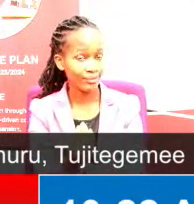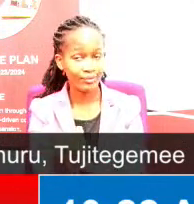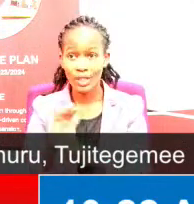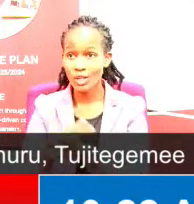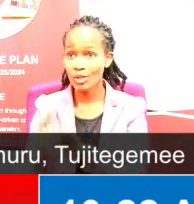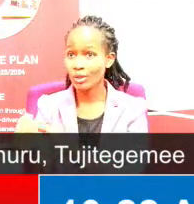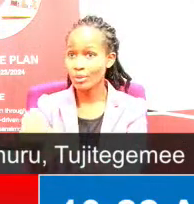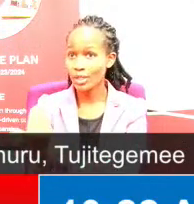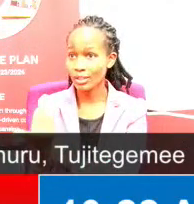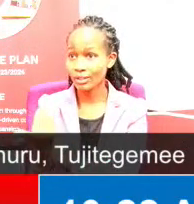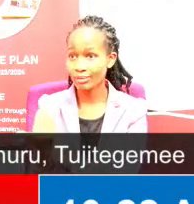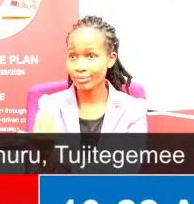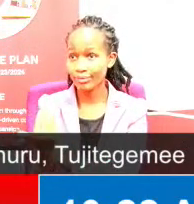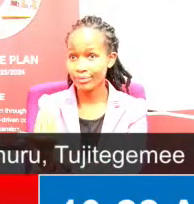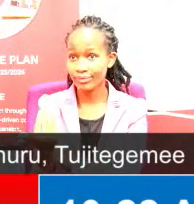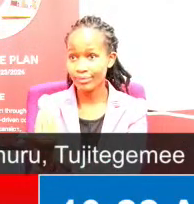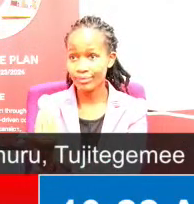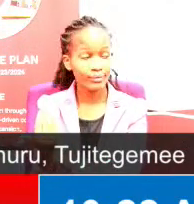Good morning.